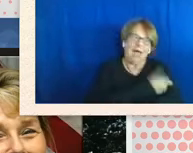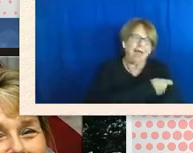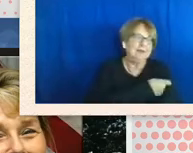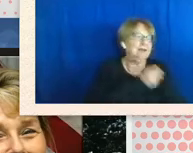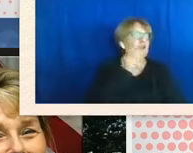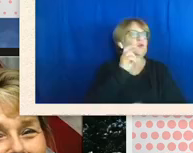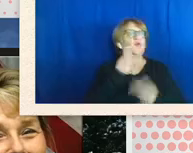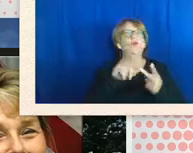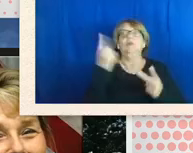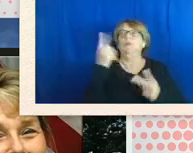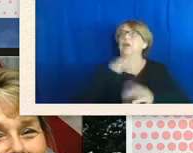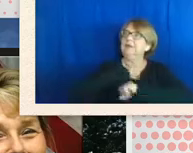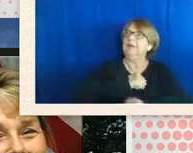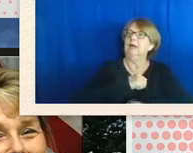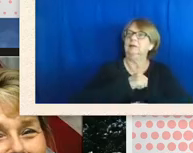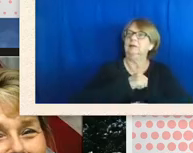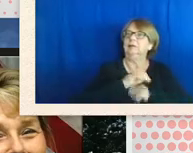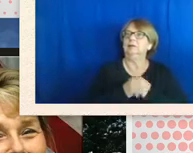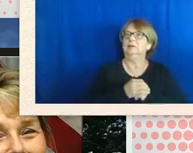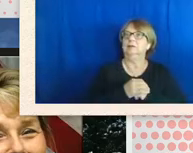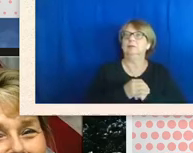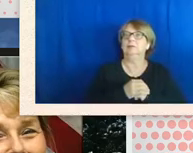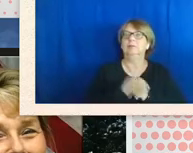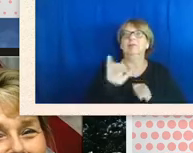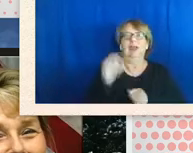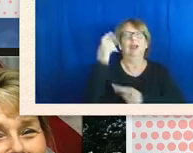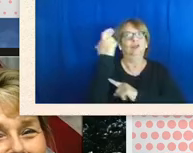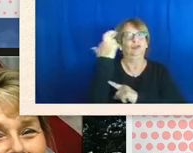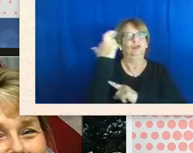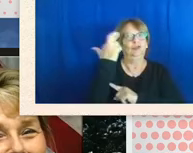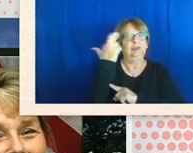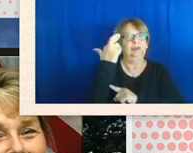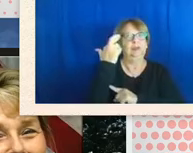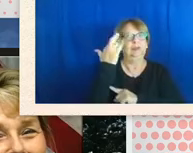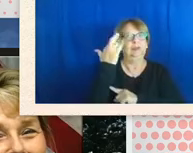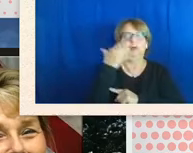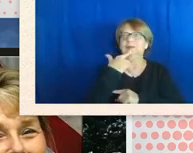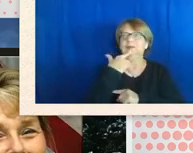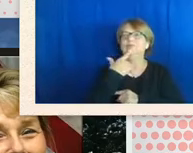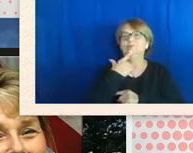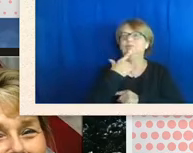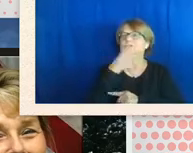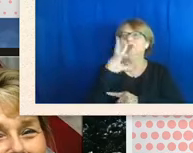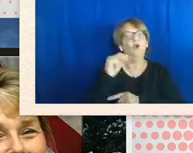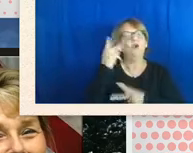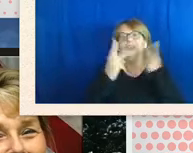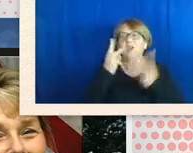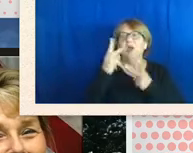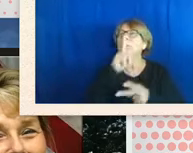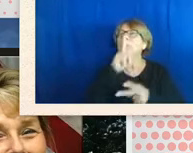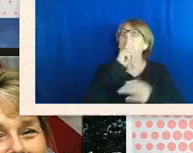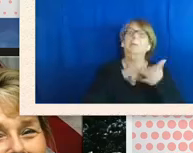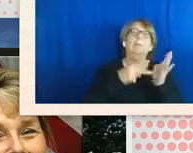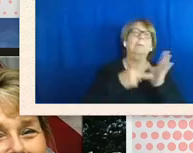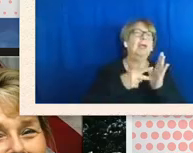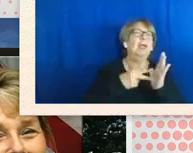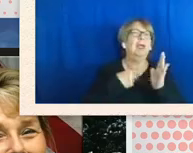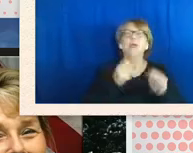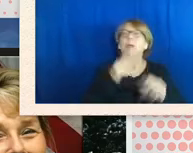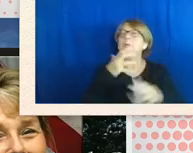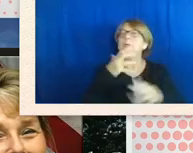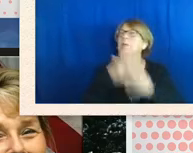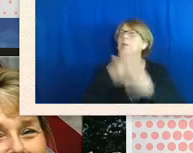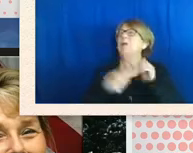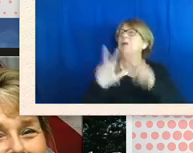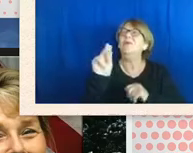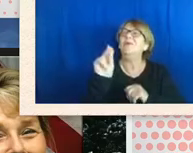us. This is the reason why we say no visitation. It's not because we're trying to be mean. It's because if one